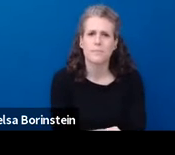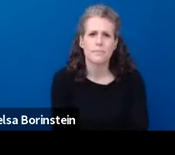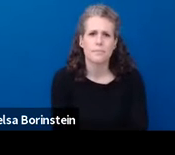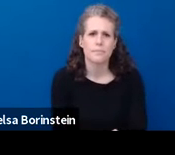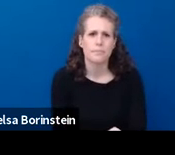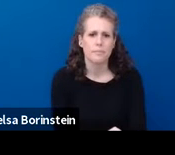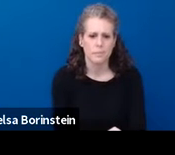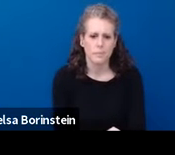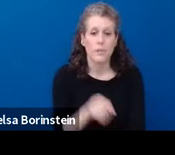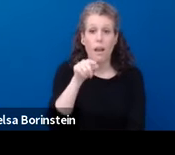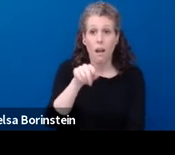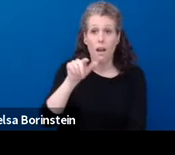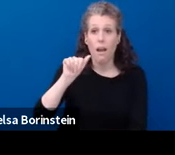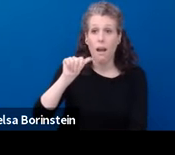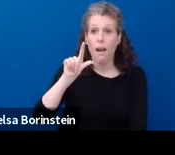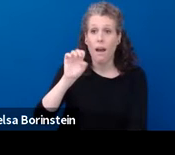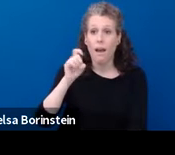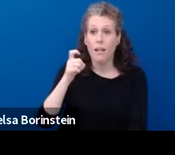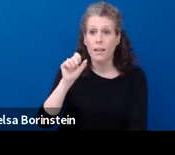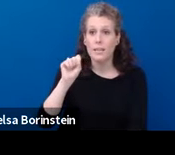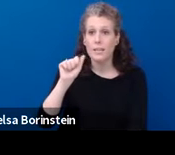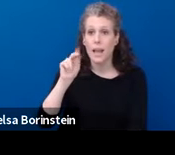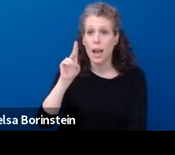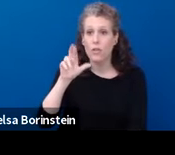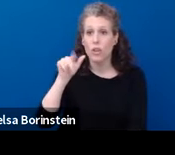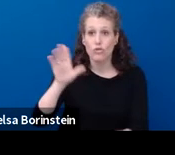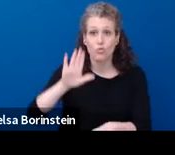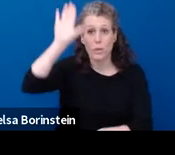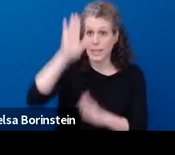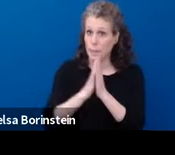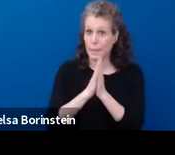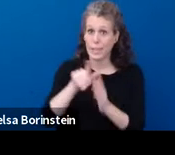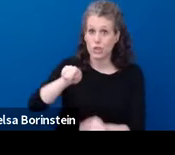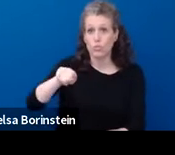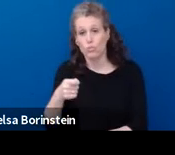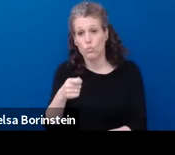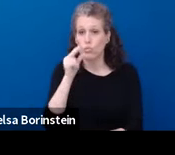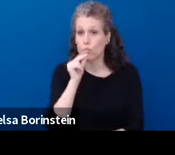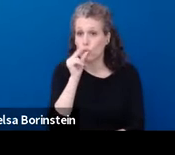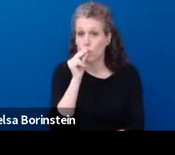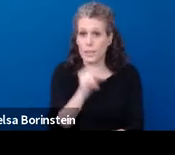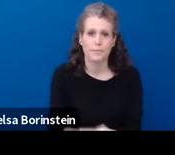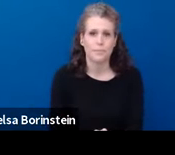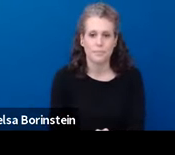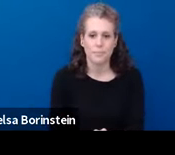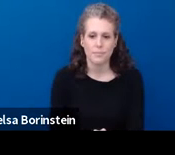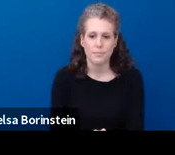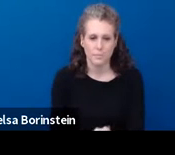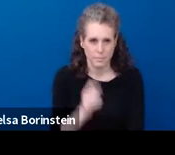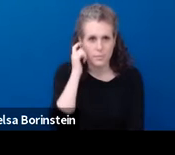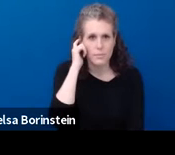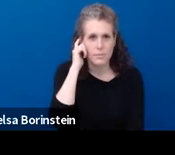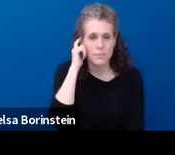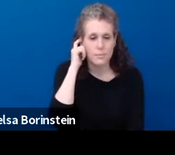on. I see Alexandra raise her hand. So Alexandra, please, you can put your microphone on. Hello. I've